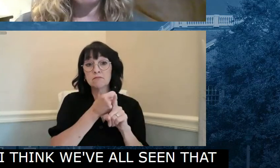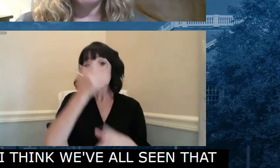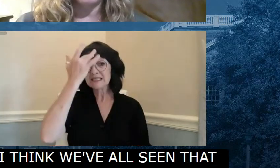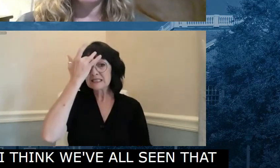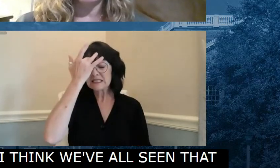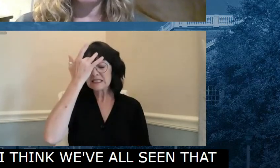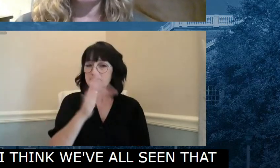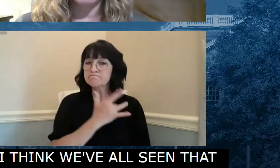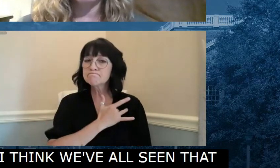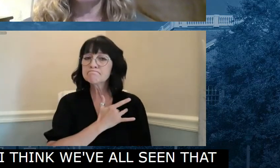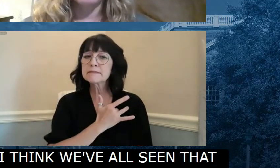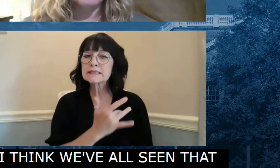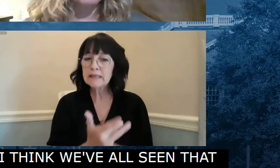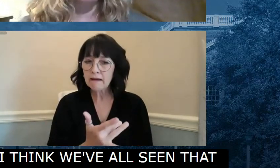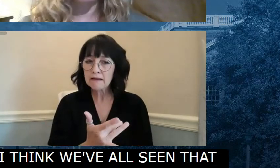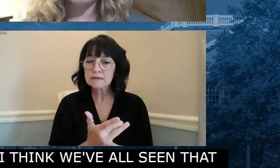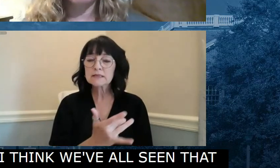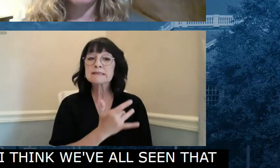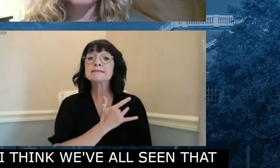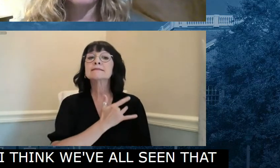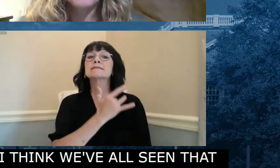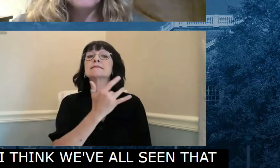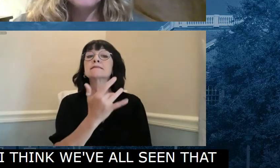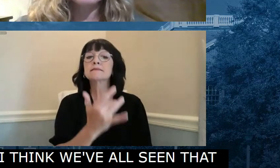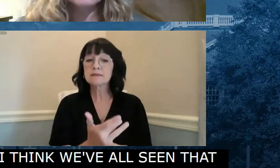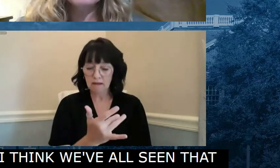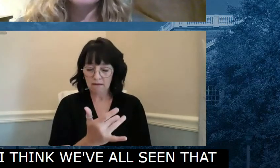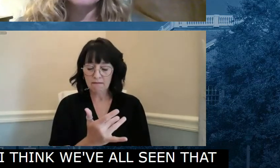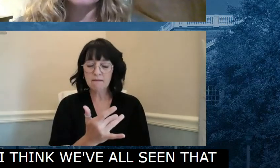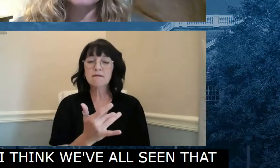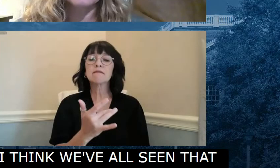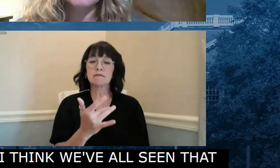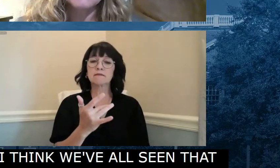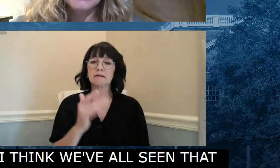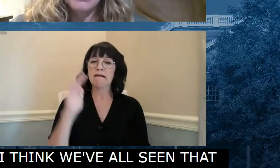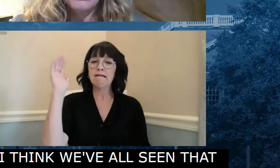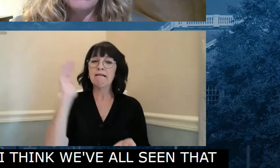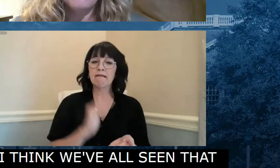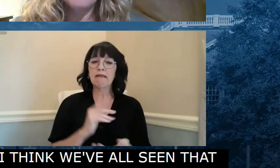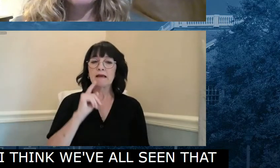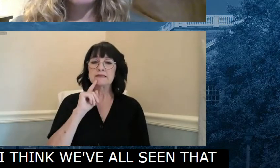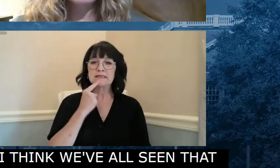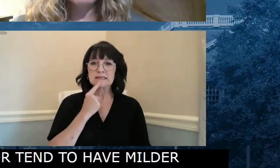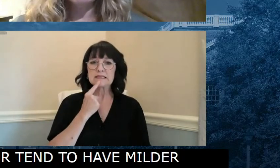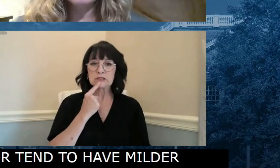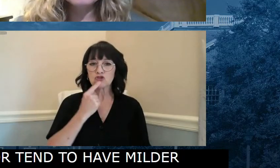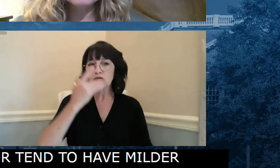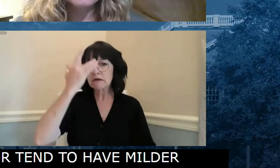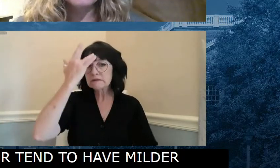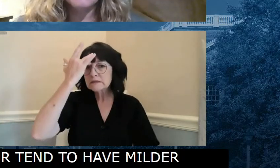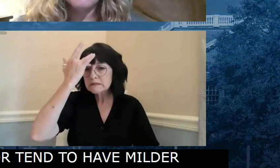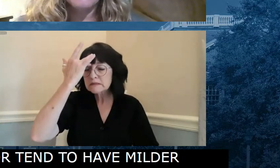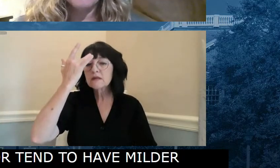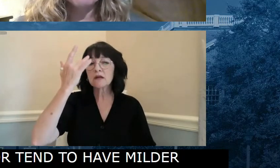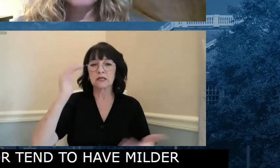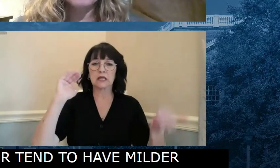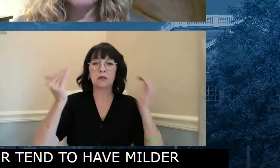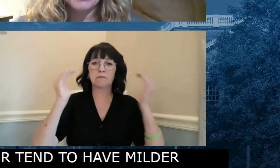have milder illness compared to, for example, our senior citizens. We certainly